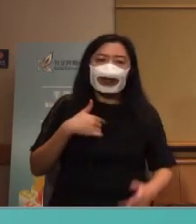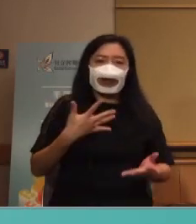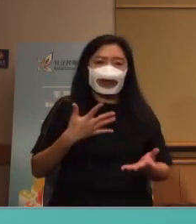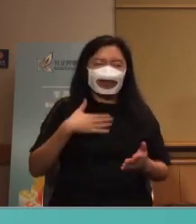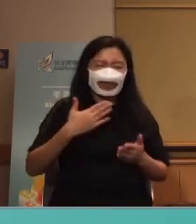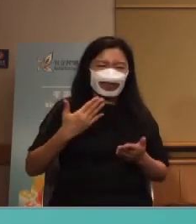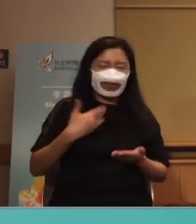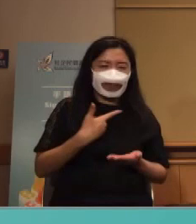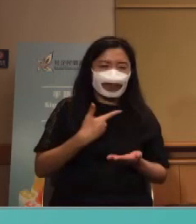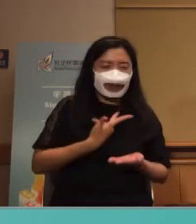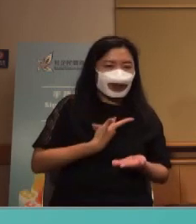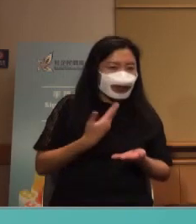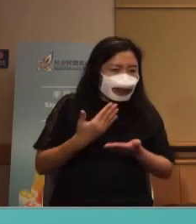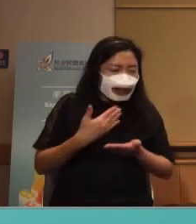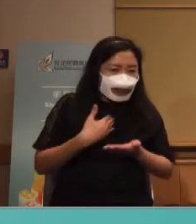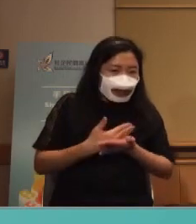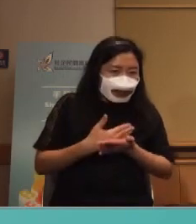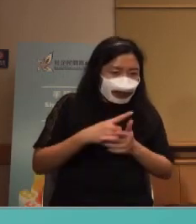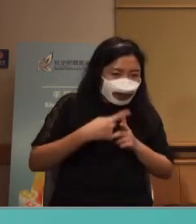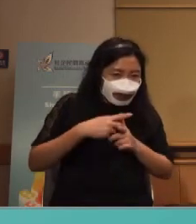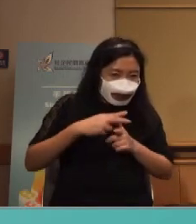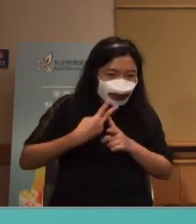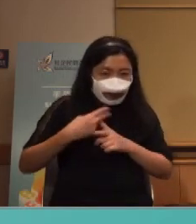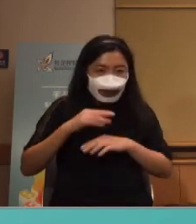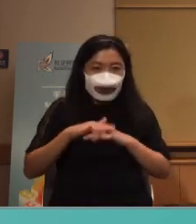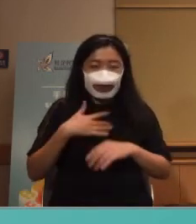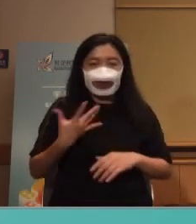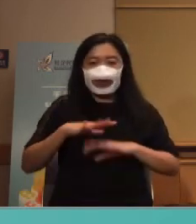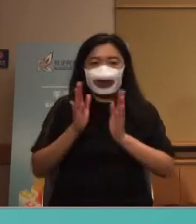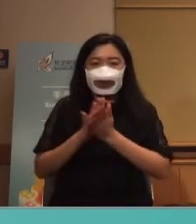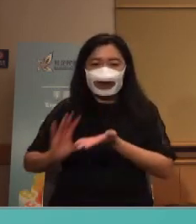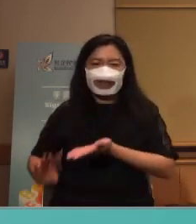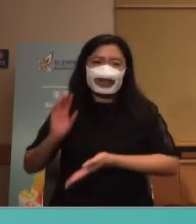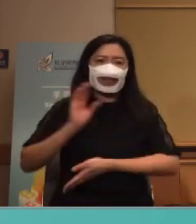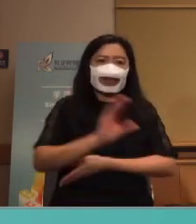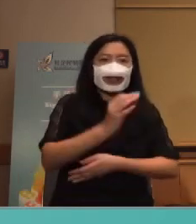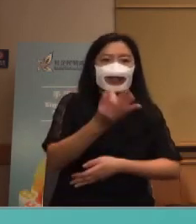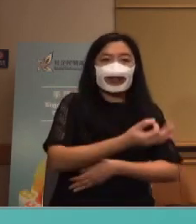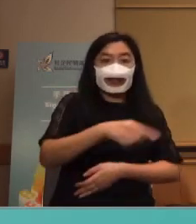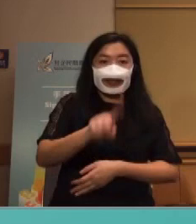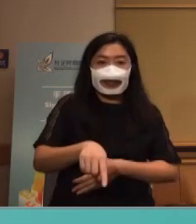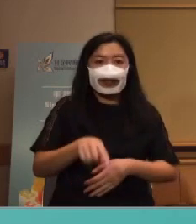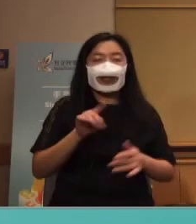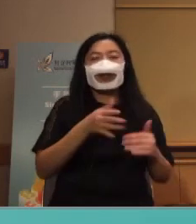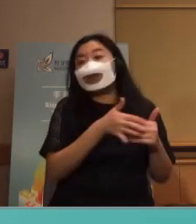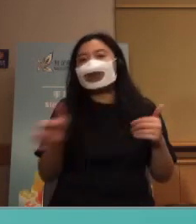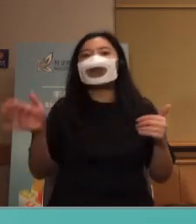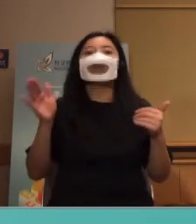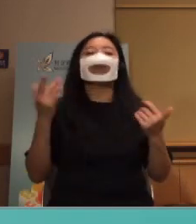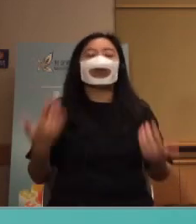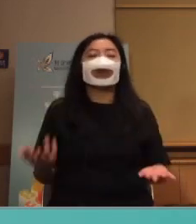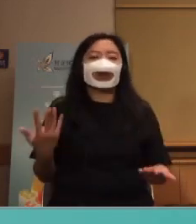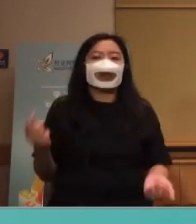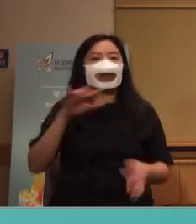Kong dollars, and the rest was history. But the thing is, what really distills about this